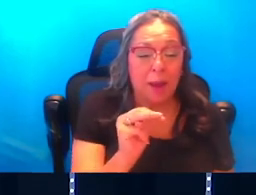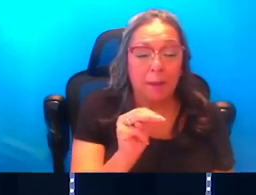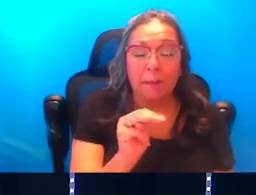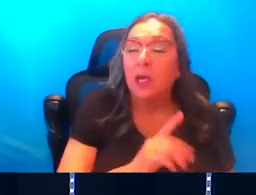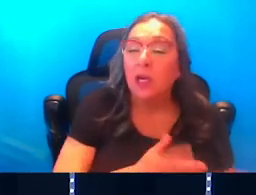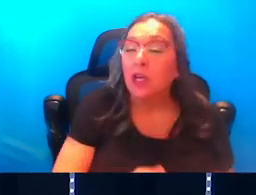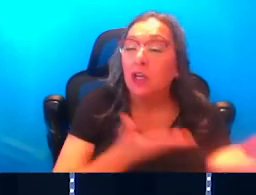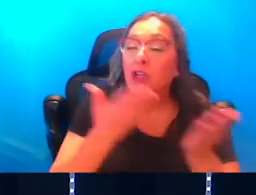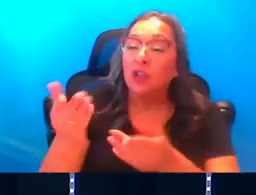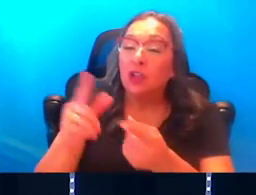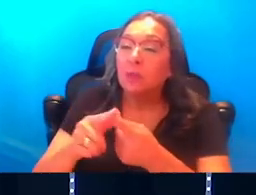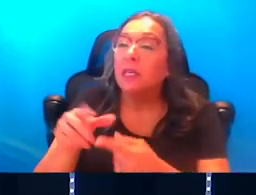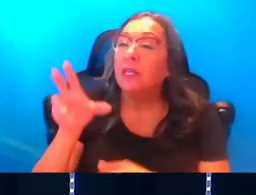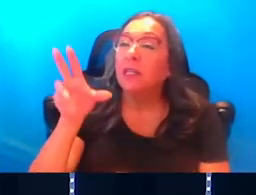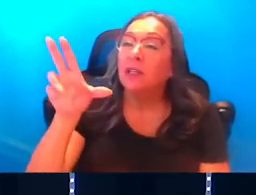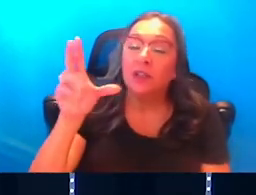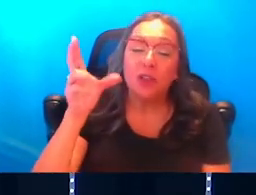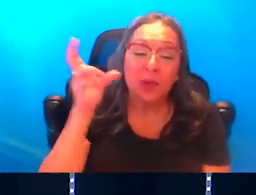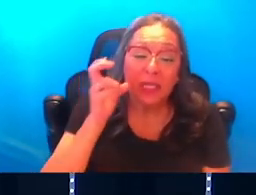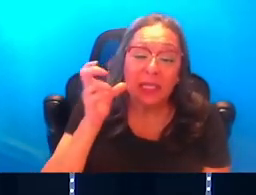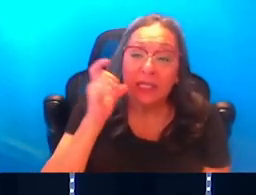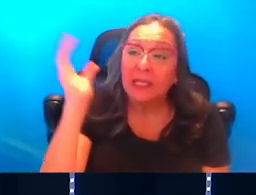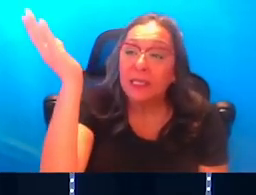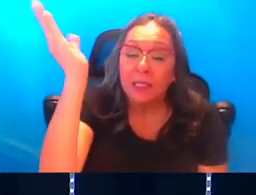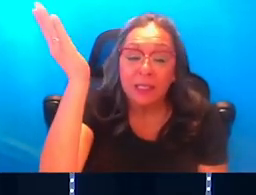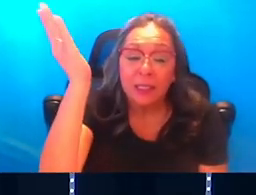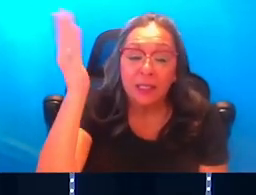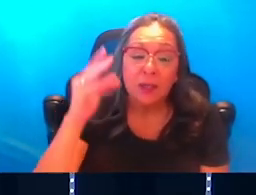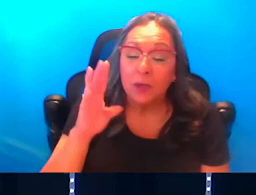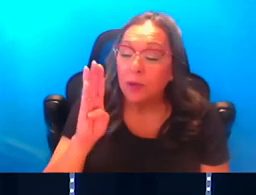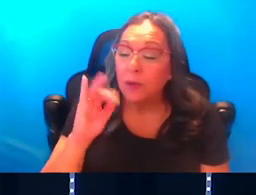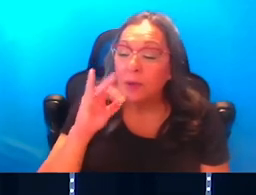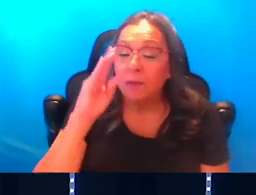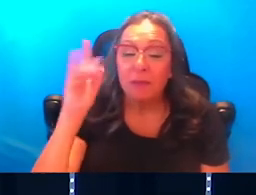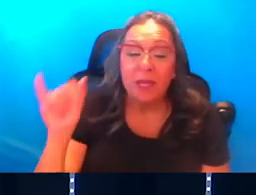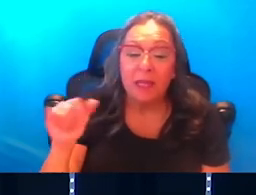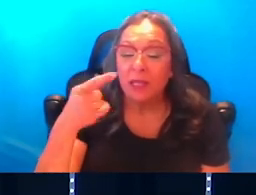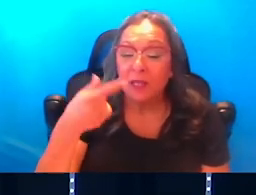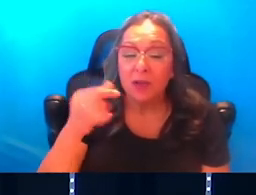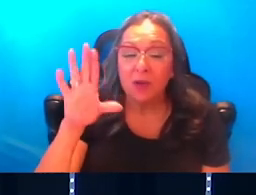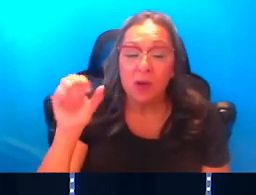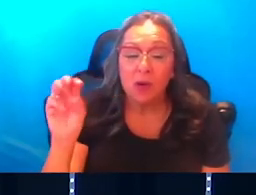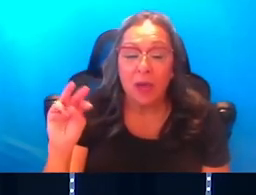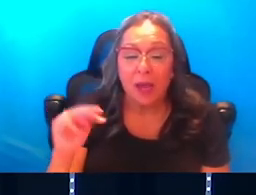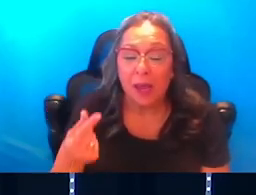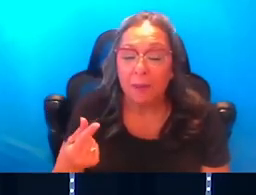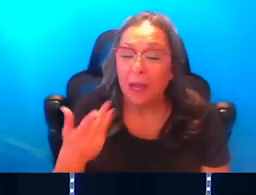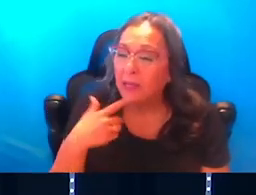I went to this Billy Graham crusade, and I got saved. I'm like, wait, you got that out of order.